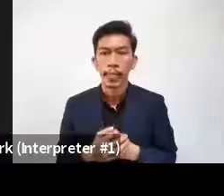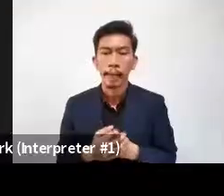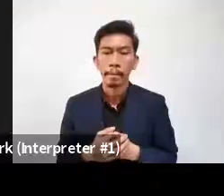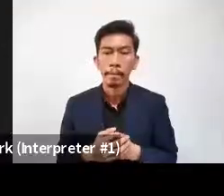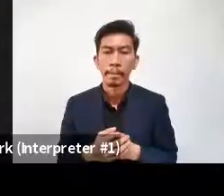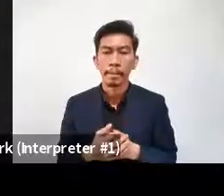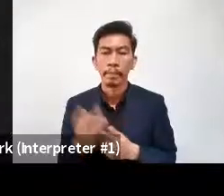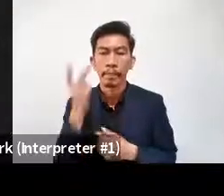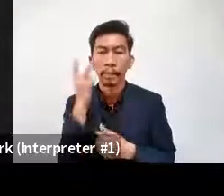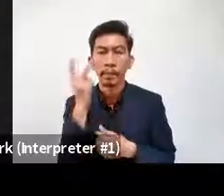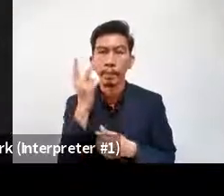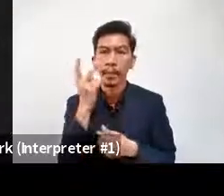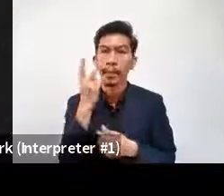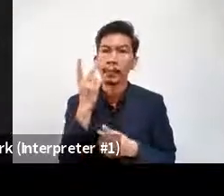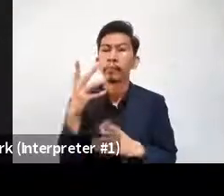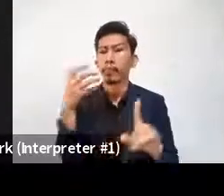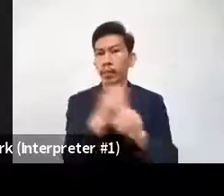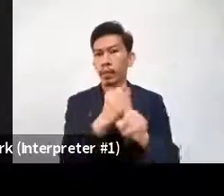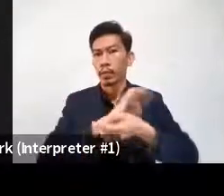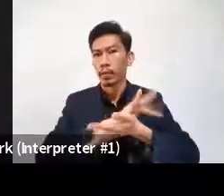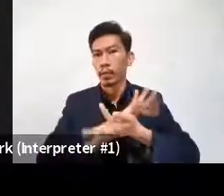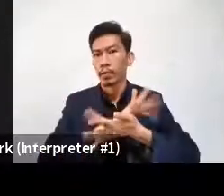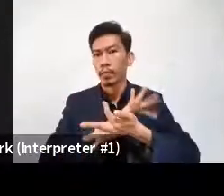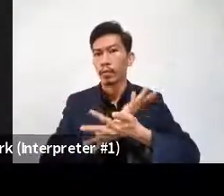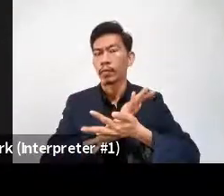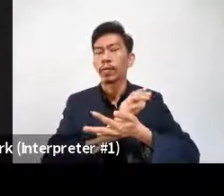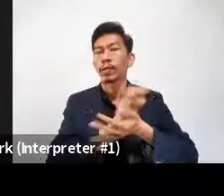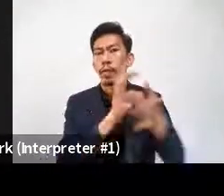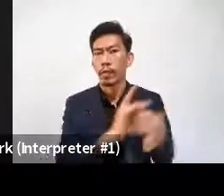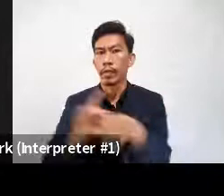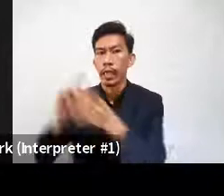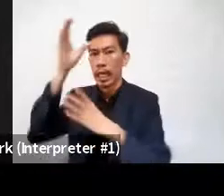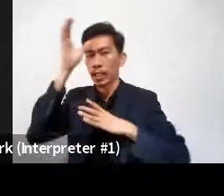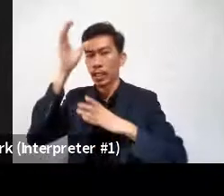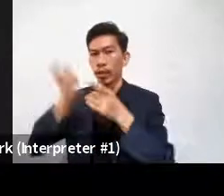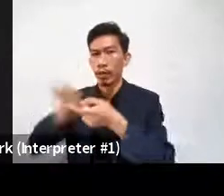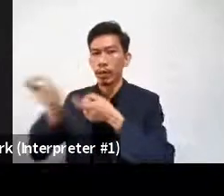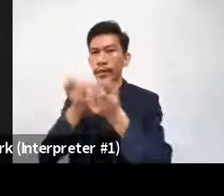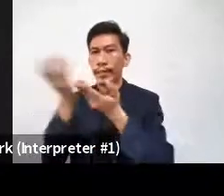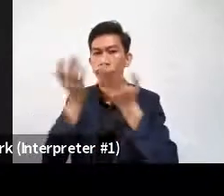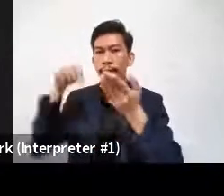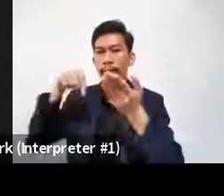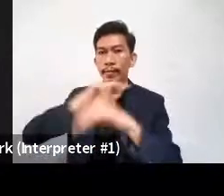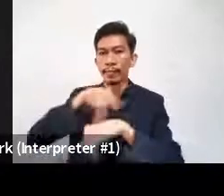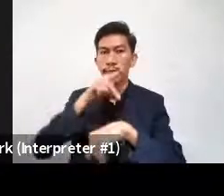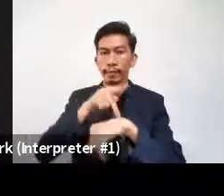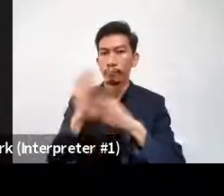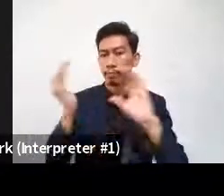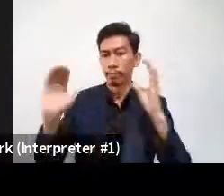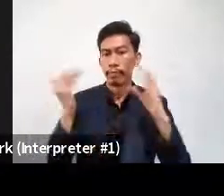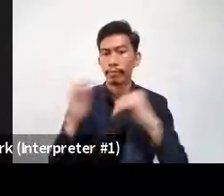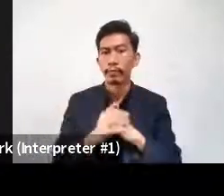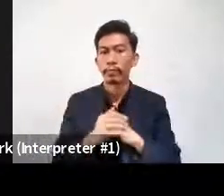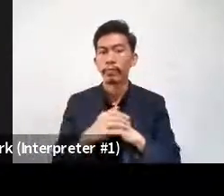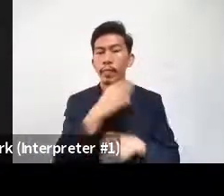We look at the impact of COVID-19 pandemic in cancer control services in the Philippines. Hospital cancer